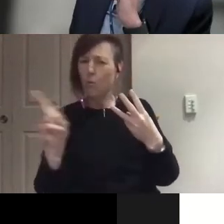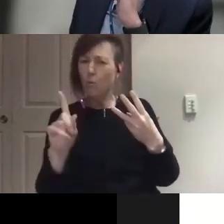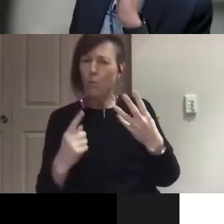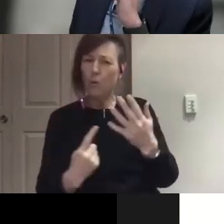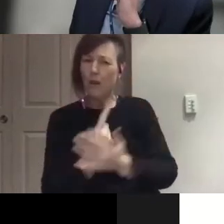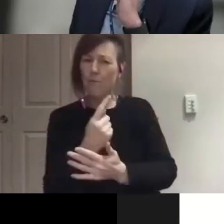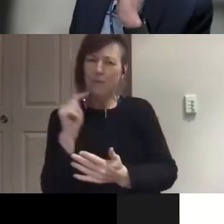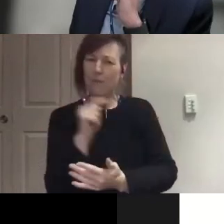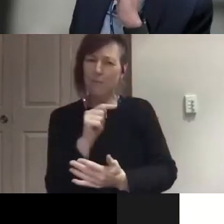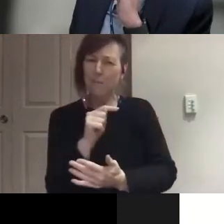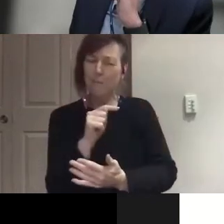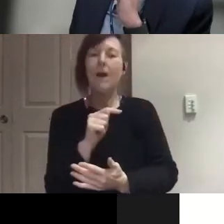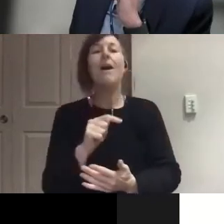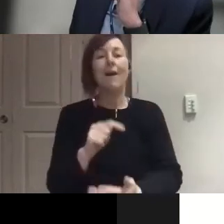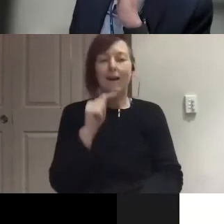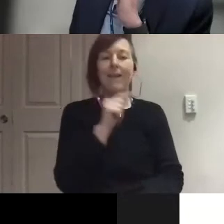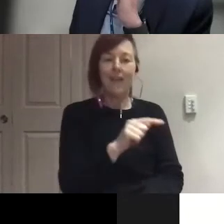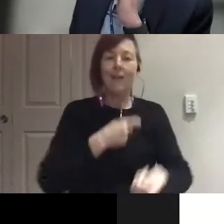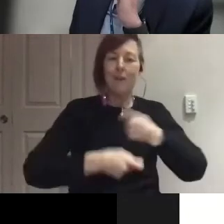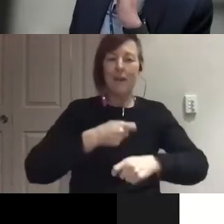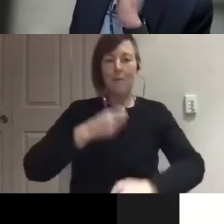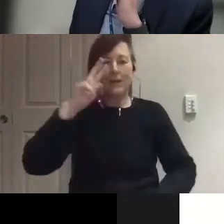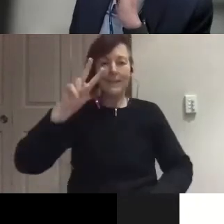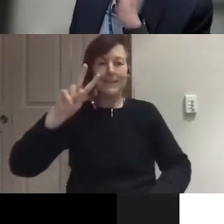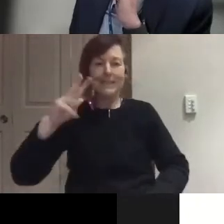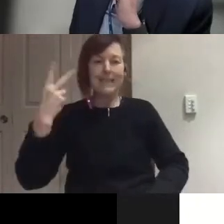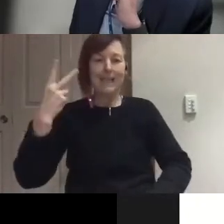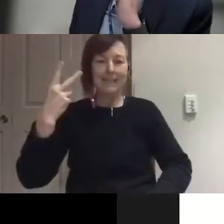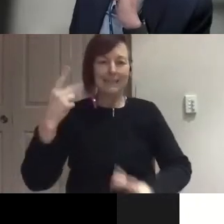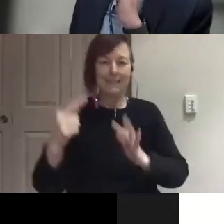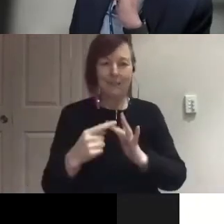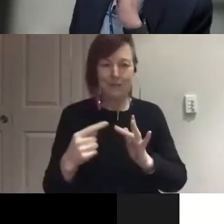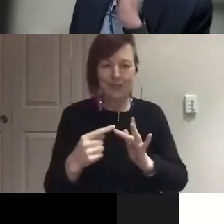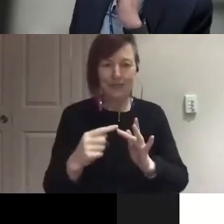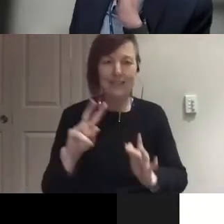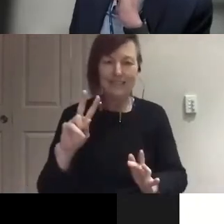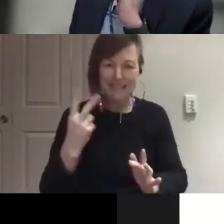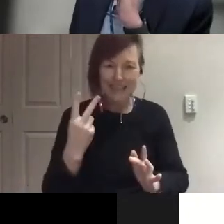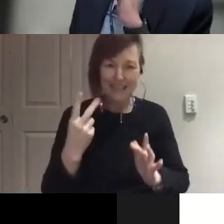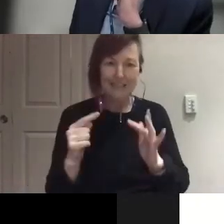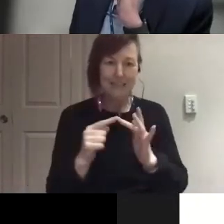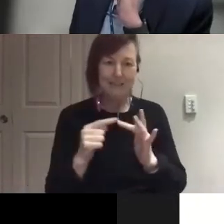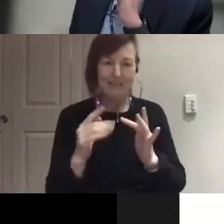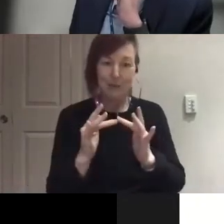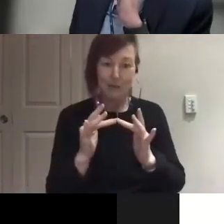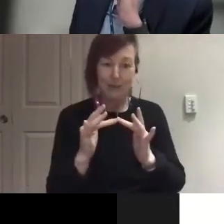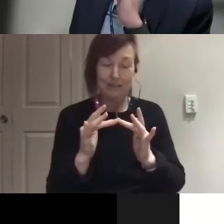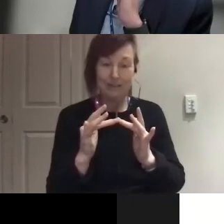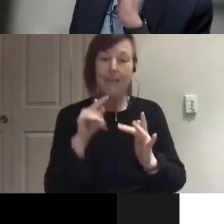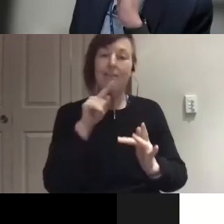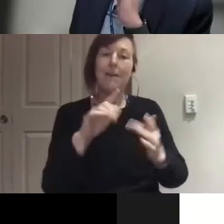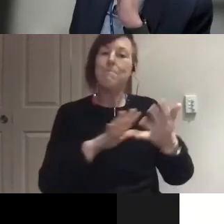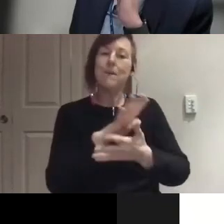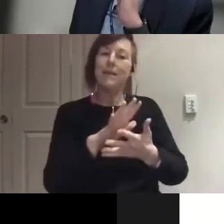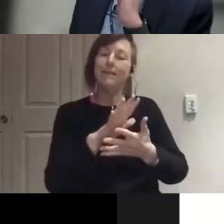close contacts or household close contacts. And if you're all living together, you all have to quarantine together. But